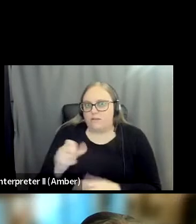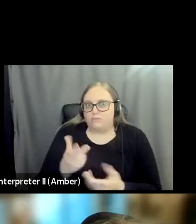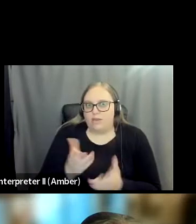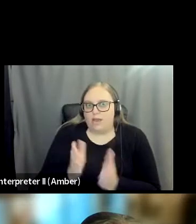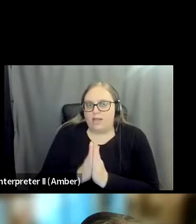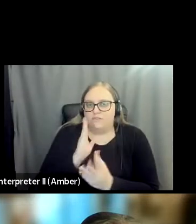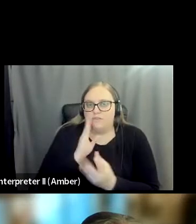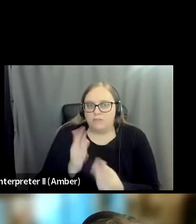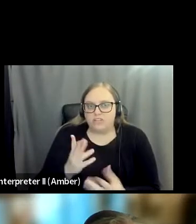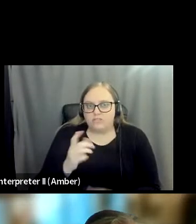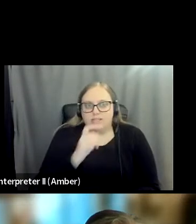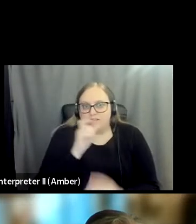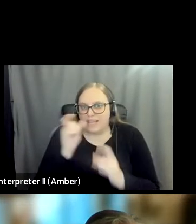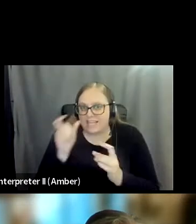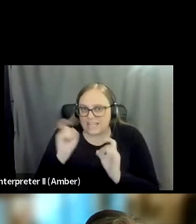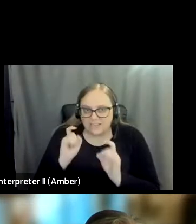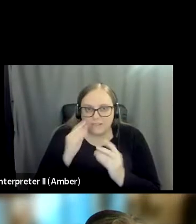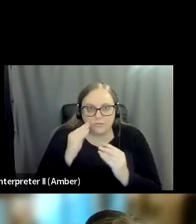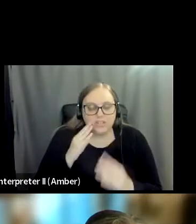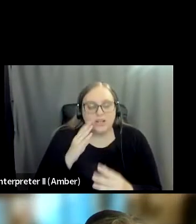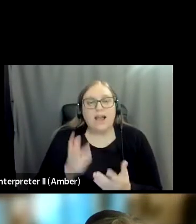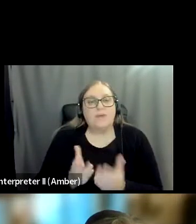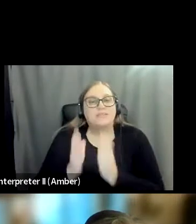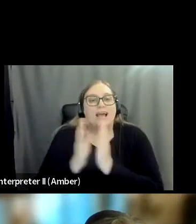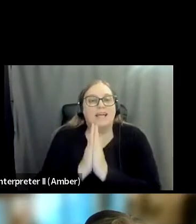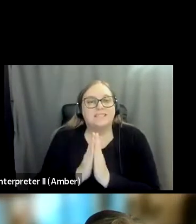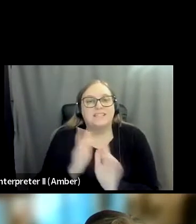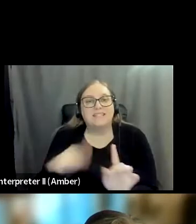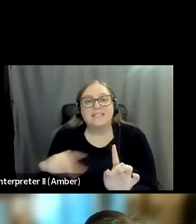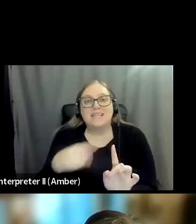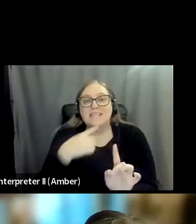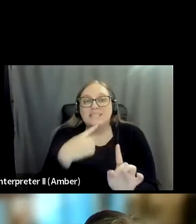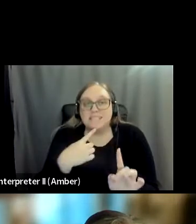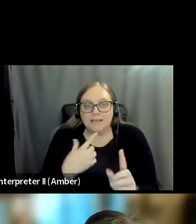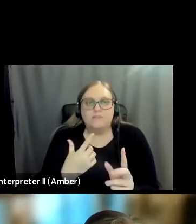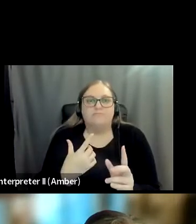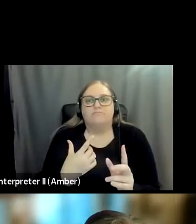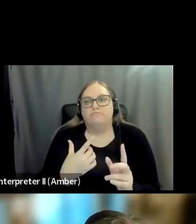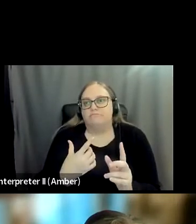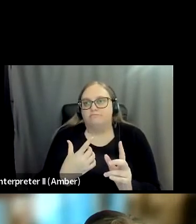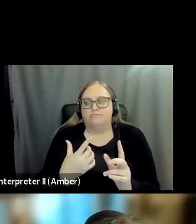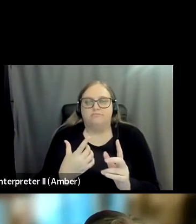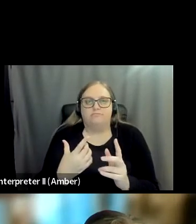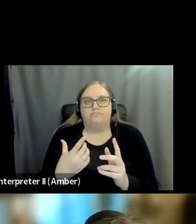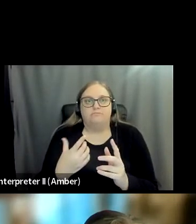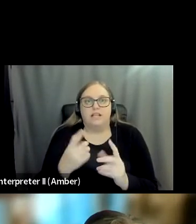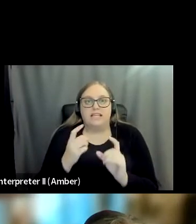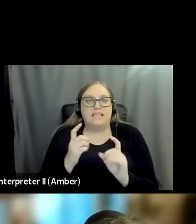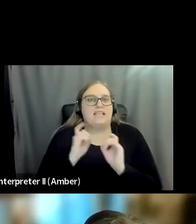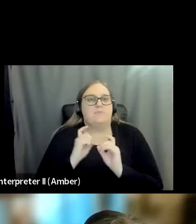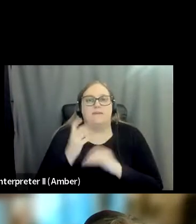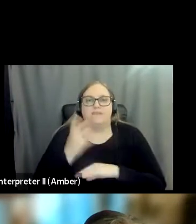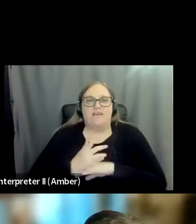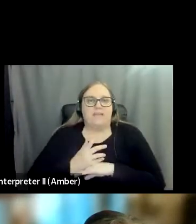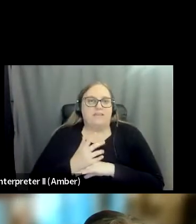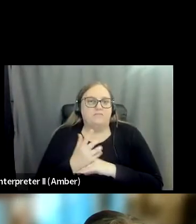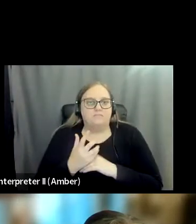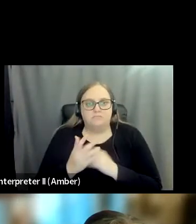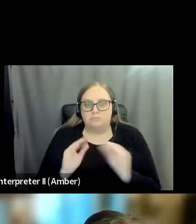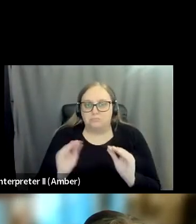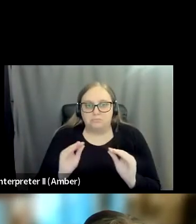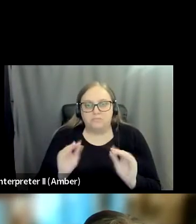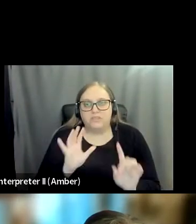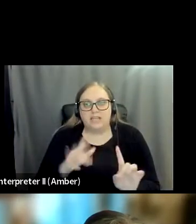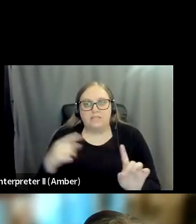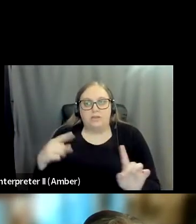haven't given the information. I was asking that they at least give a timeline, and it doesn't sound like there's a timeline either, which is what I'm Correct. getting at